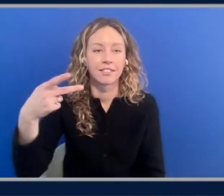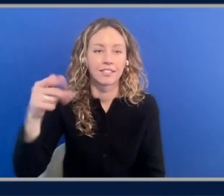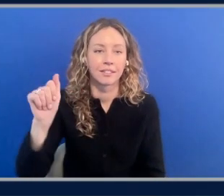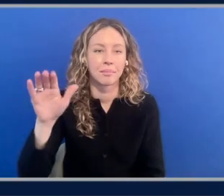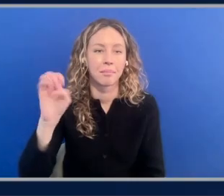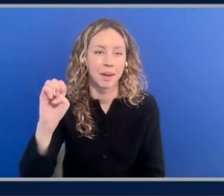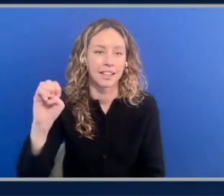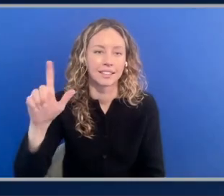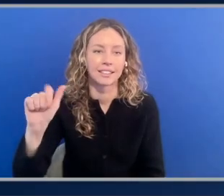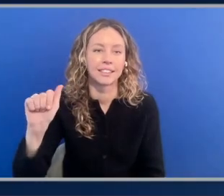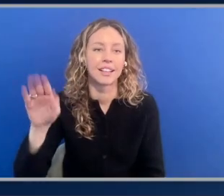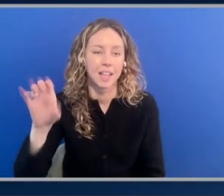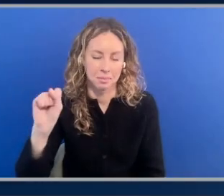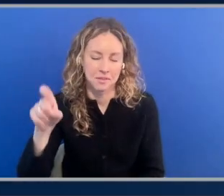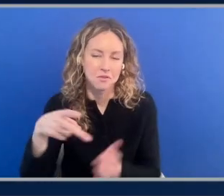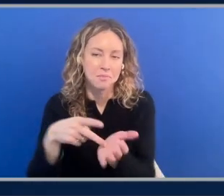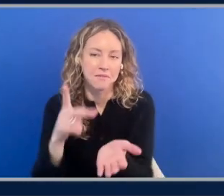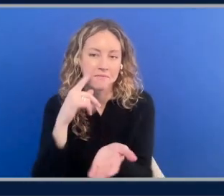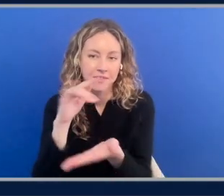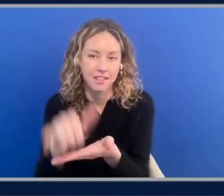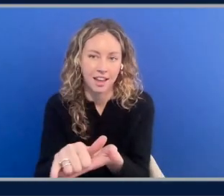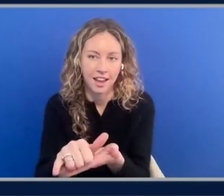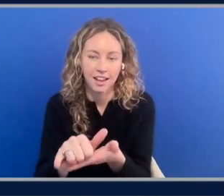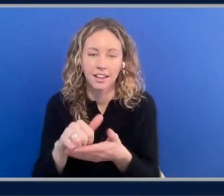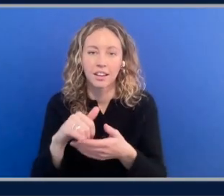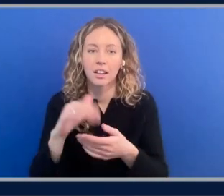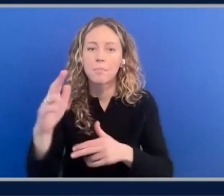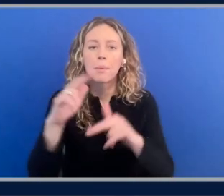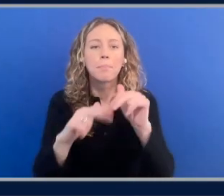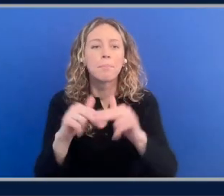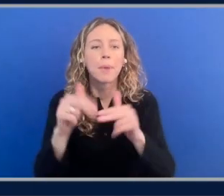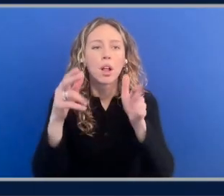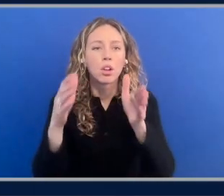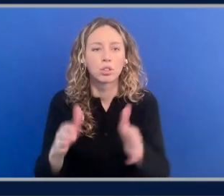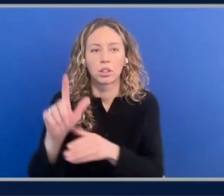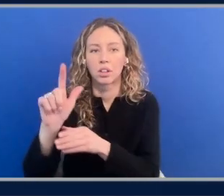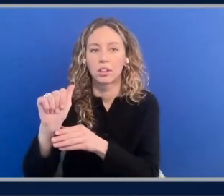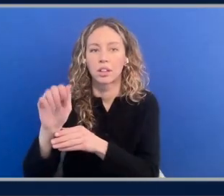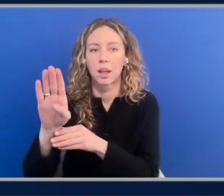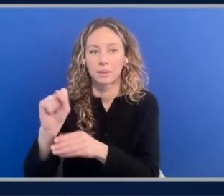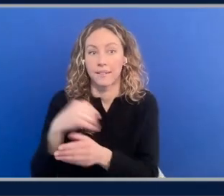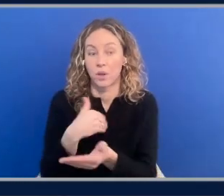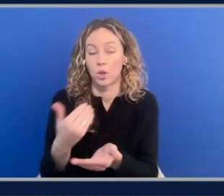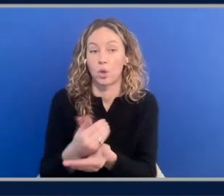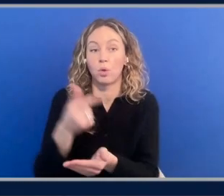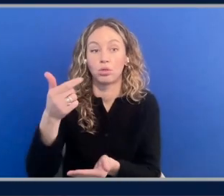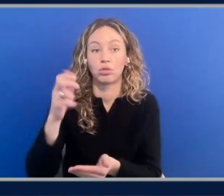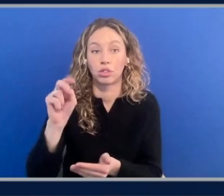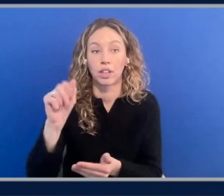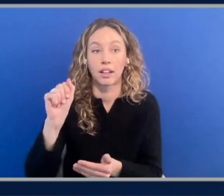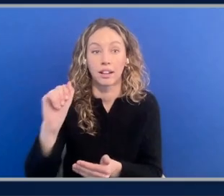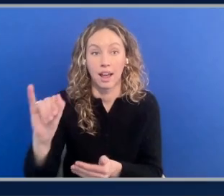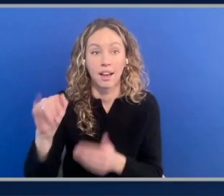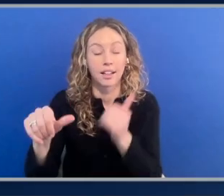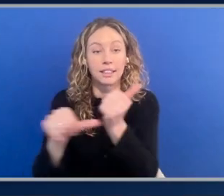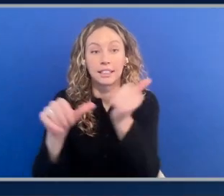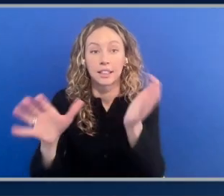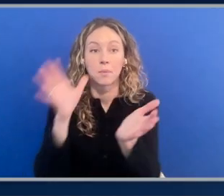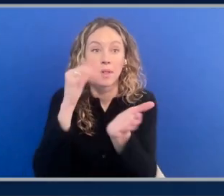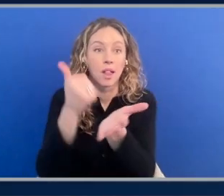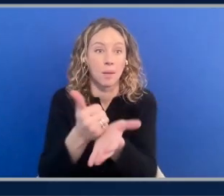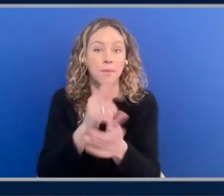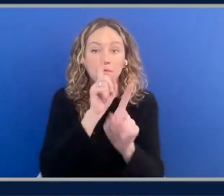self-paced labs. And didn't they just, the Builder Labs, they have this like new generative AI assistant to help you answer questions if you have a question as a